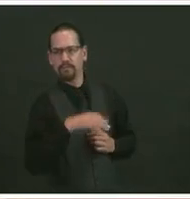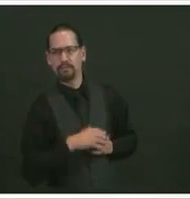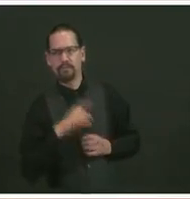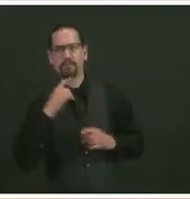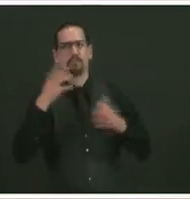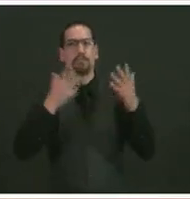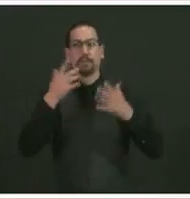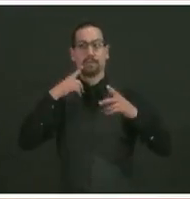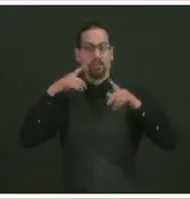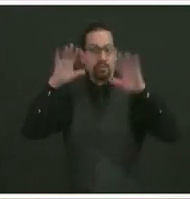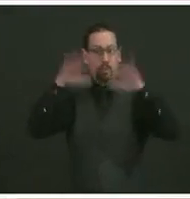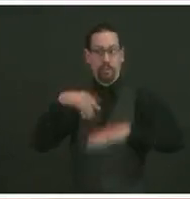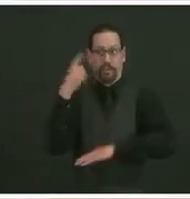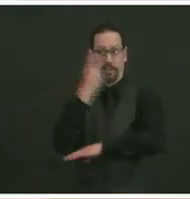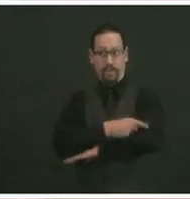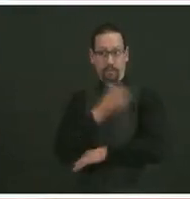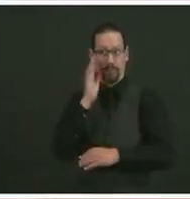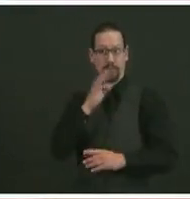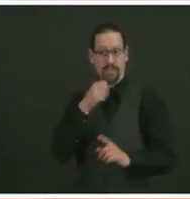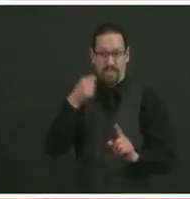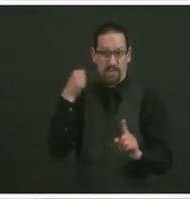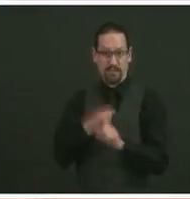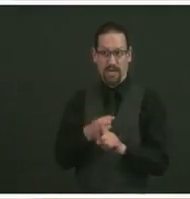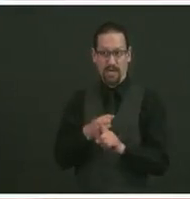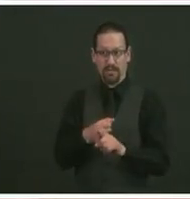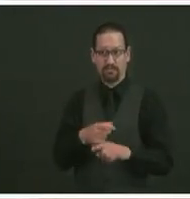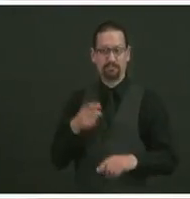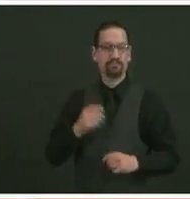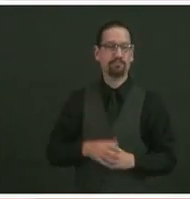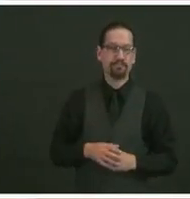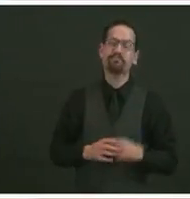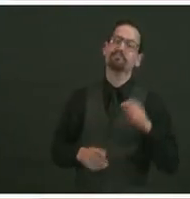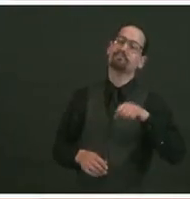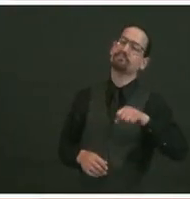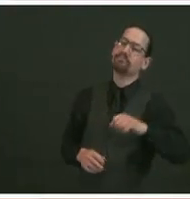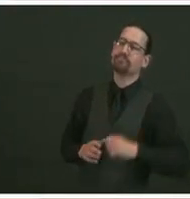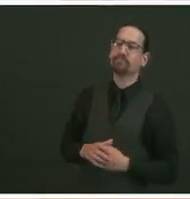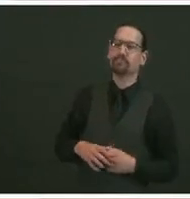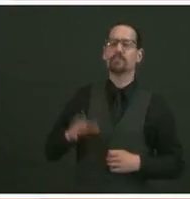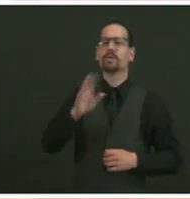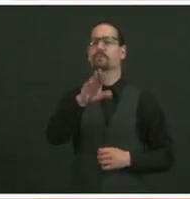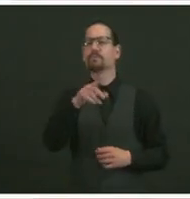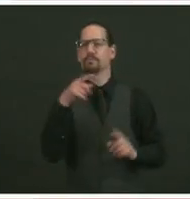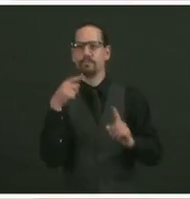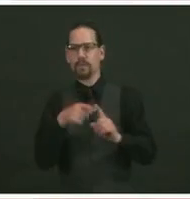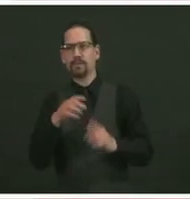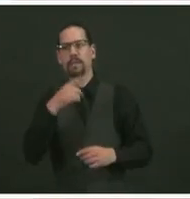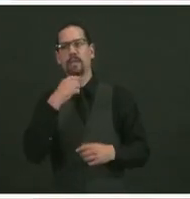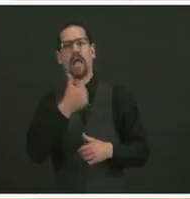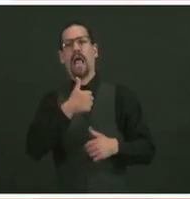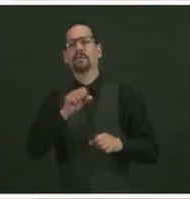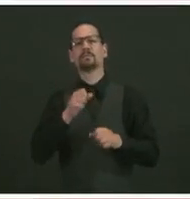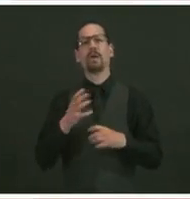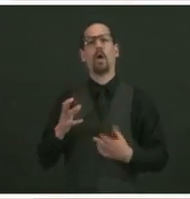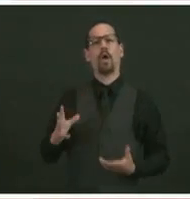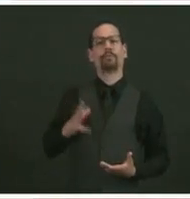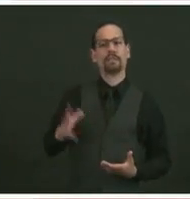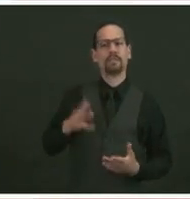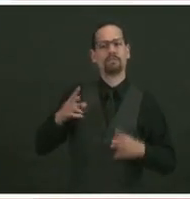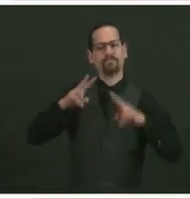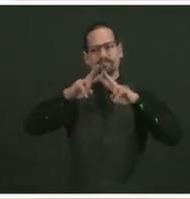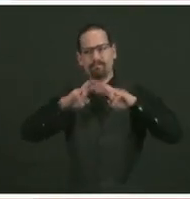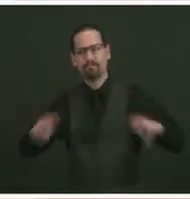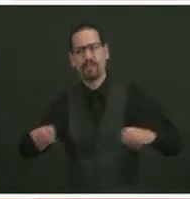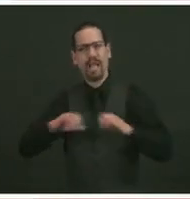I know, yeah. Is there any formal assessment that you're making on how well distance learning is going? I know you're